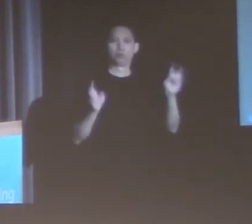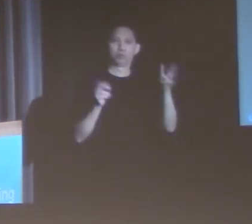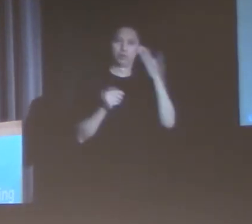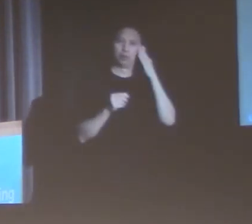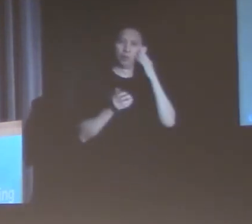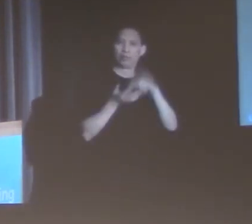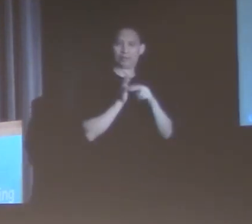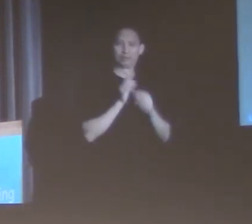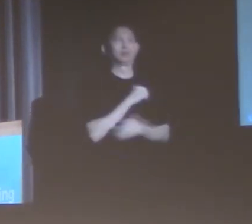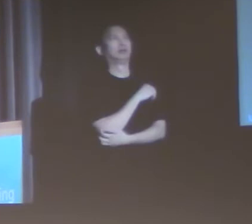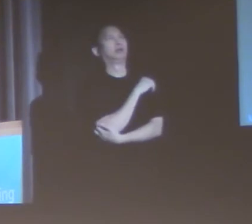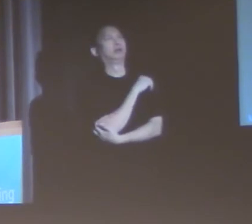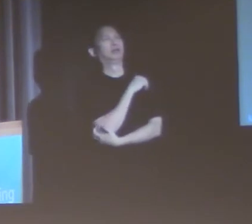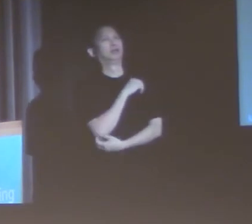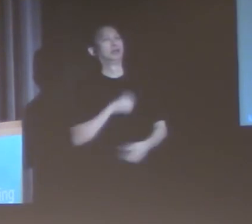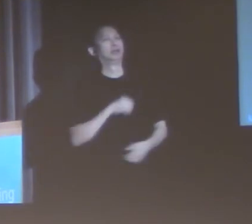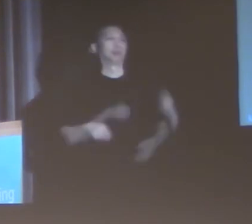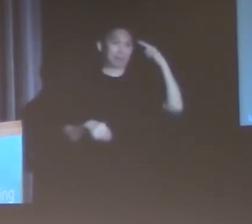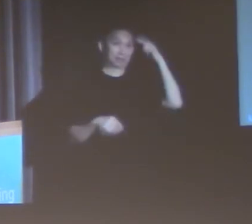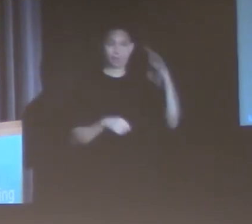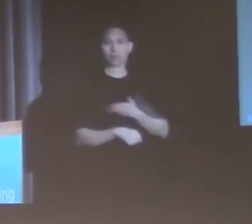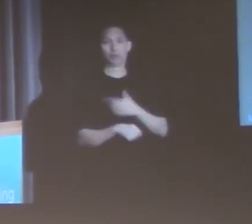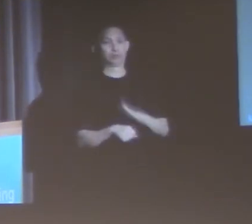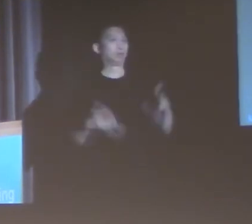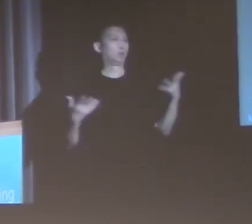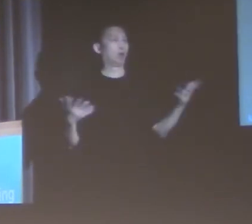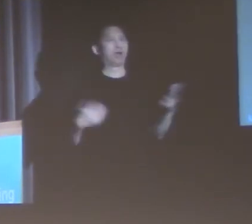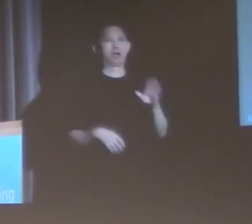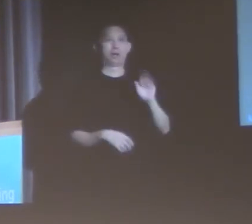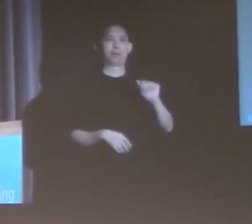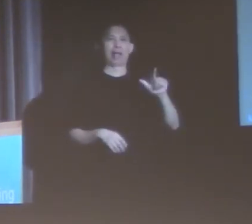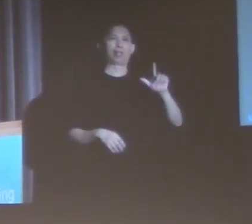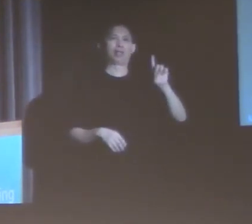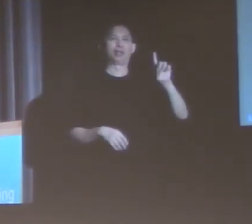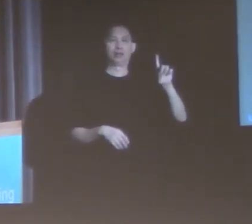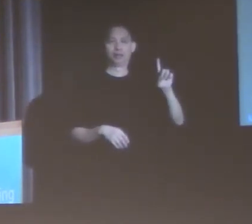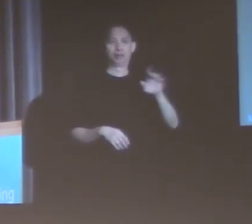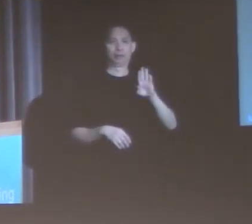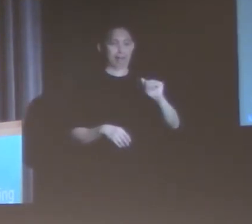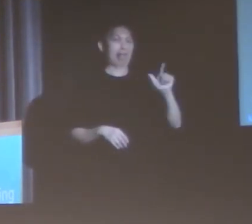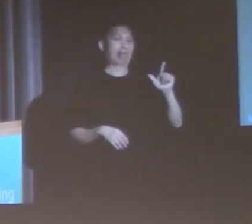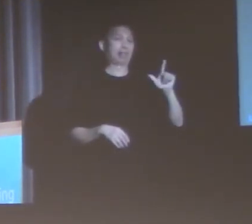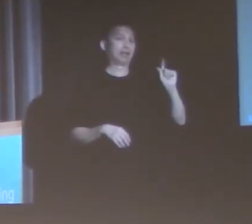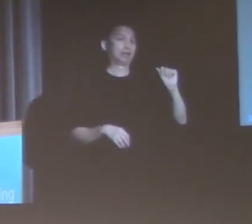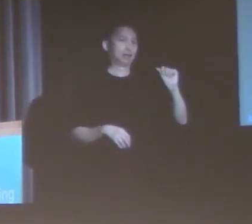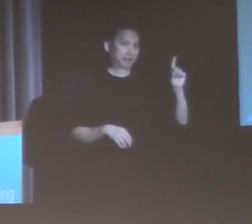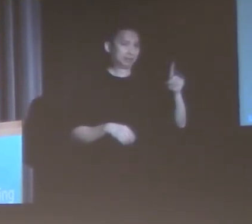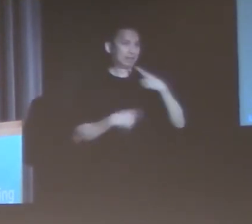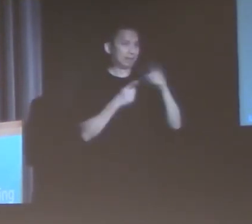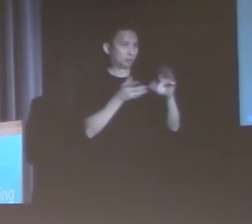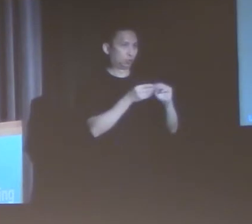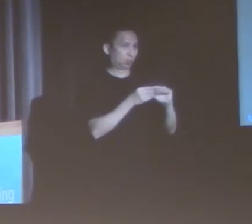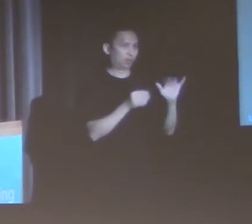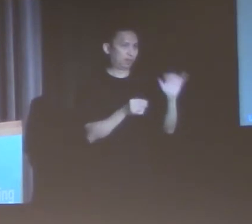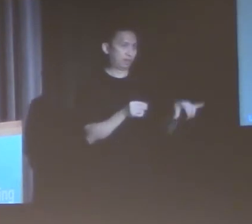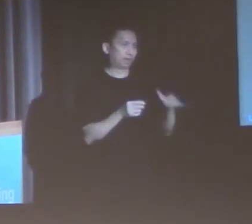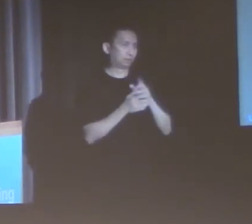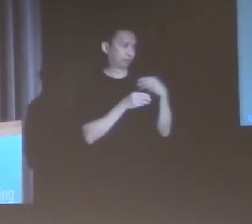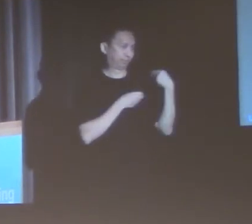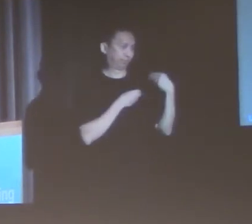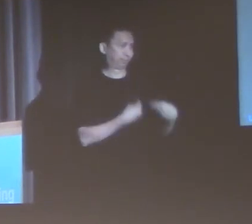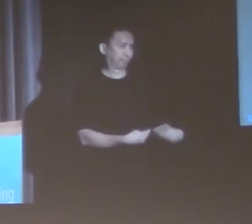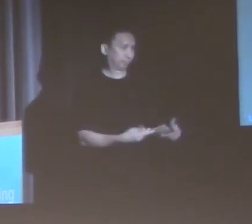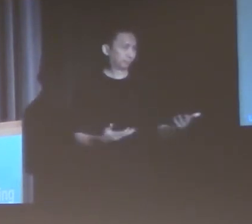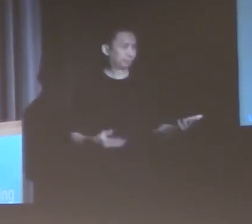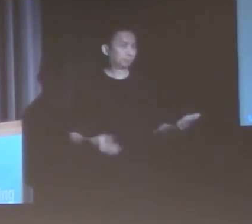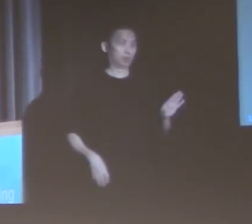a big tradition in Mexican music of ballads that tell stories, and he's telling the story of his childhood, and so that